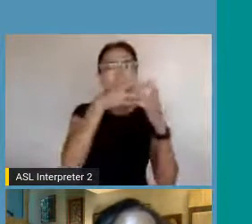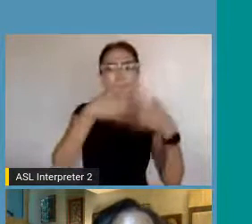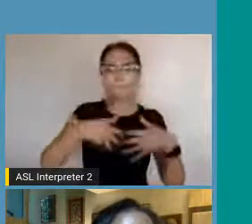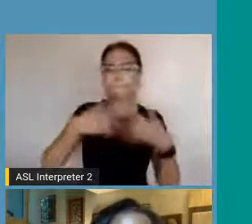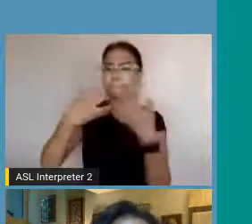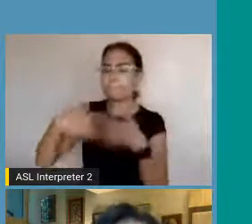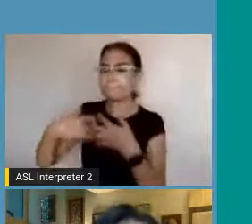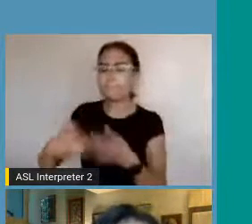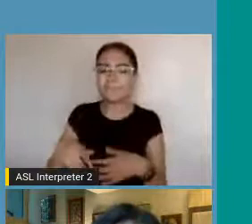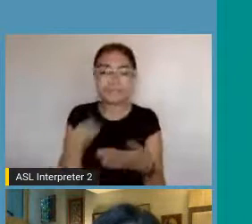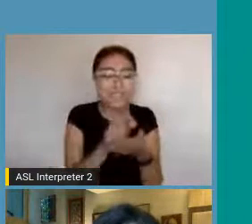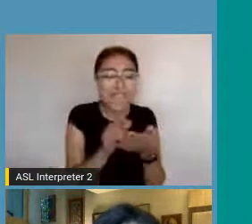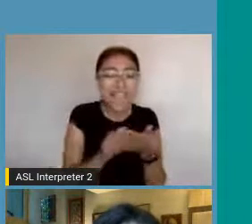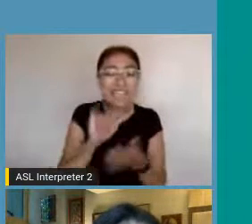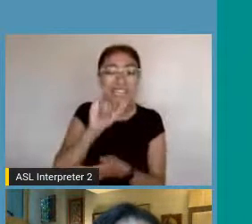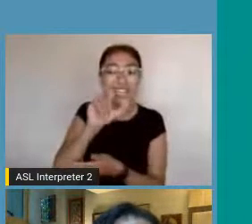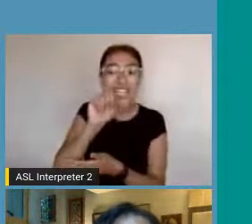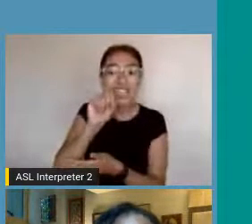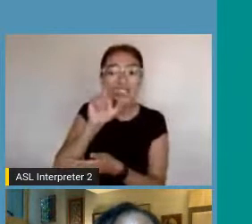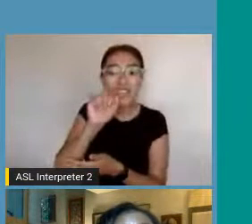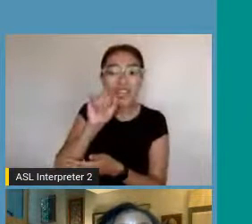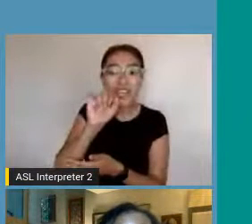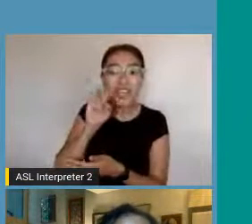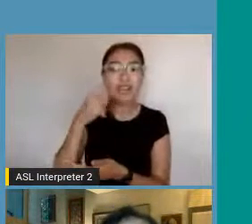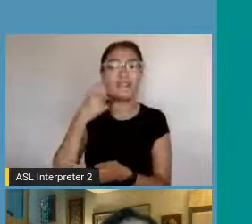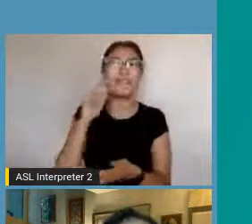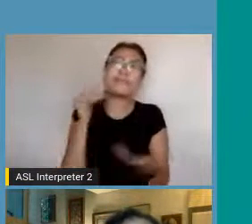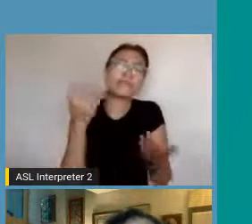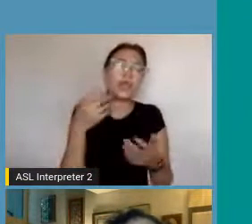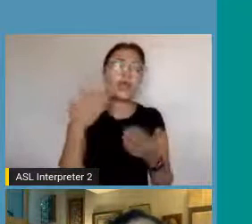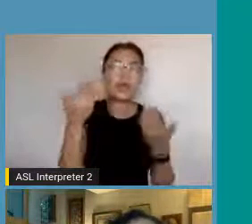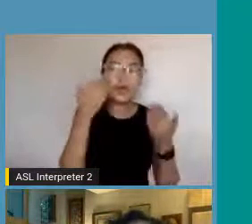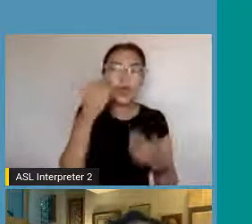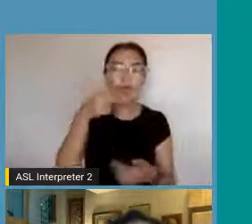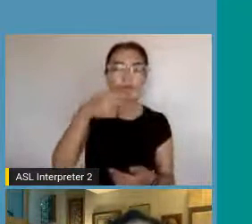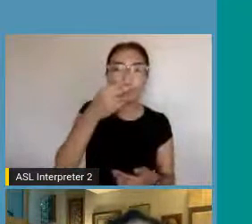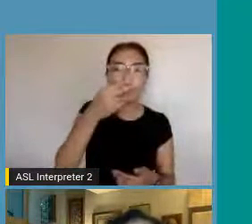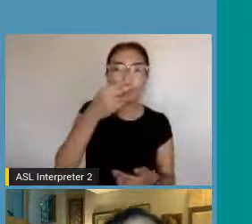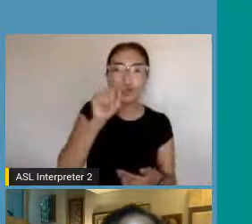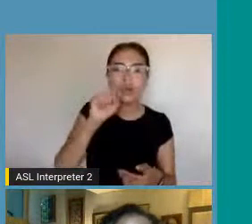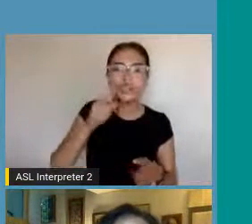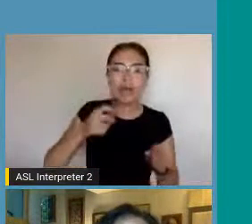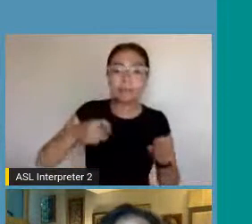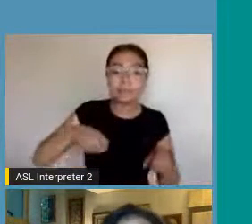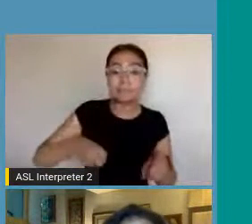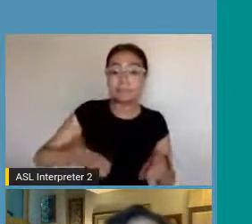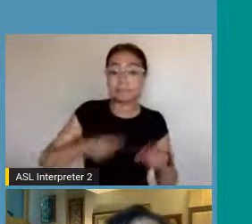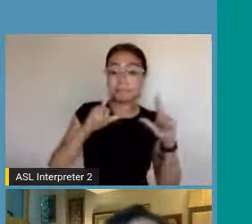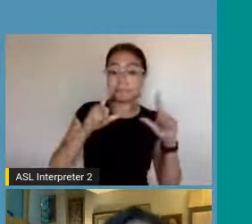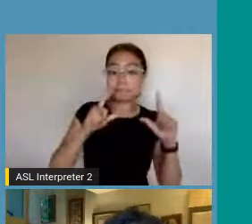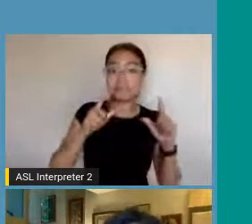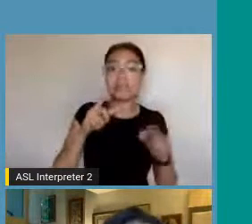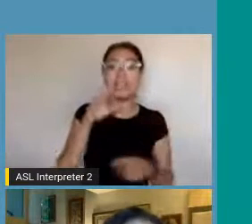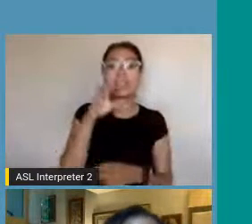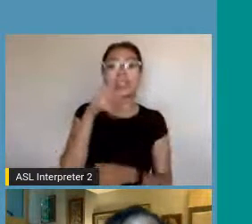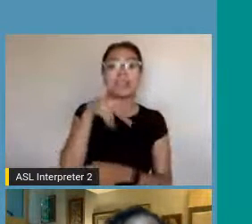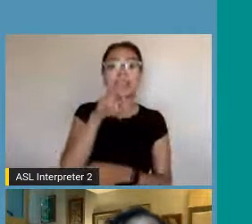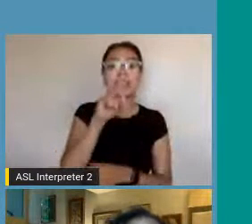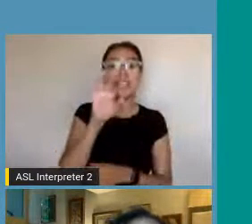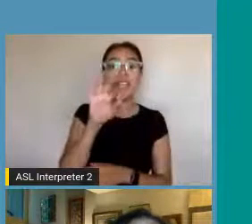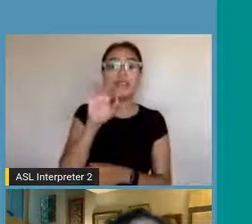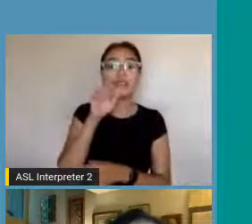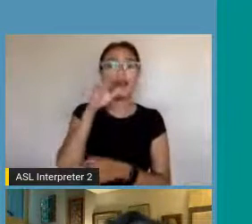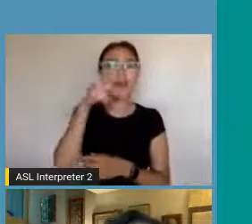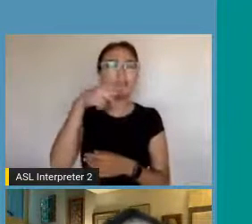in Illustrator, Bridge, Photoshop. You can upload and stitch them into PDF programs like Adobe